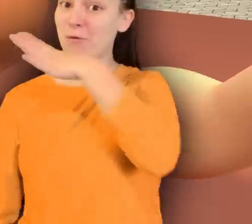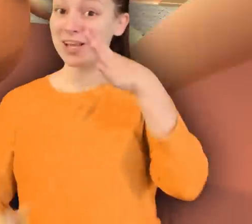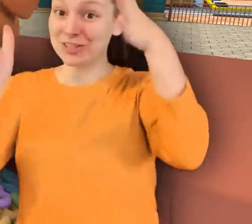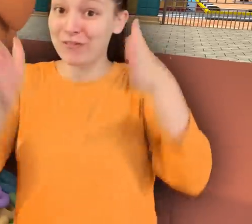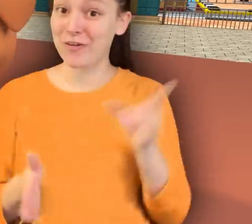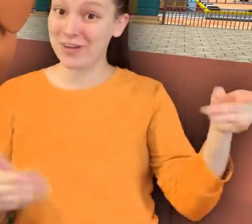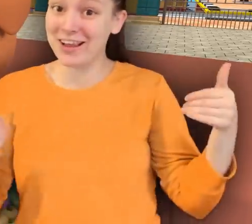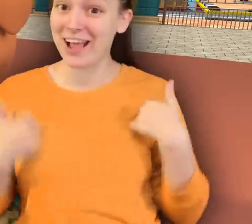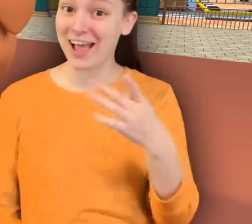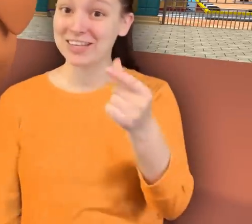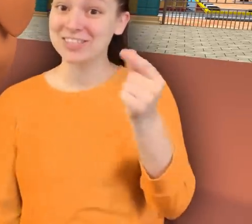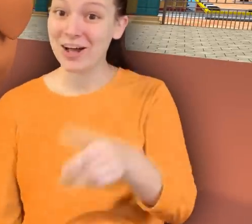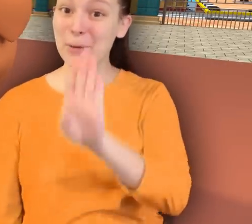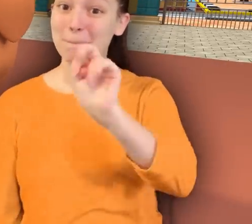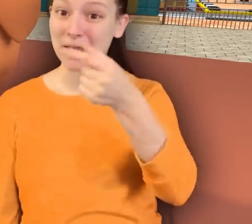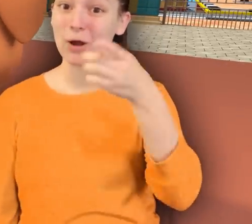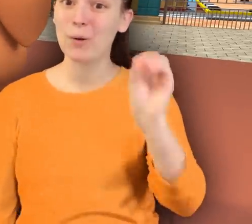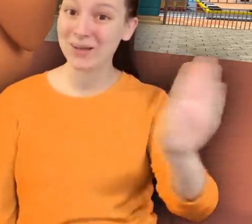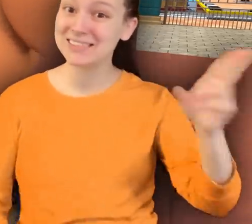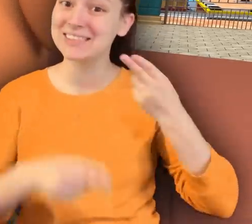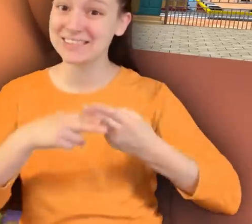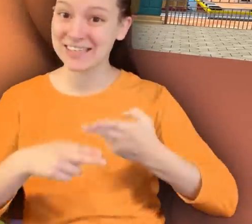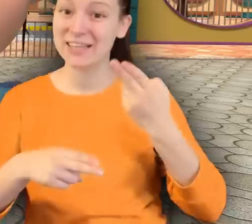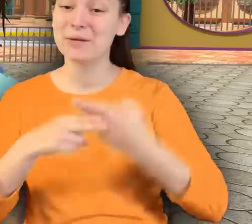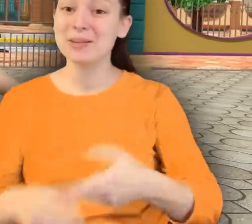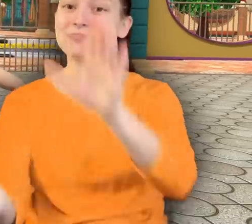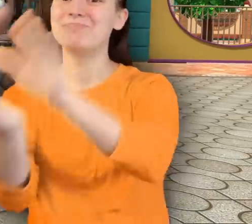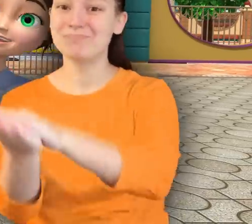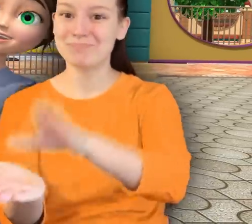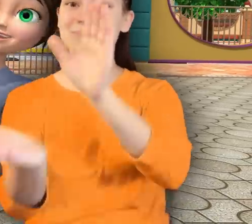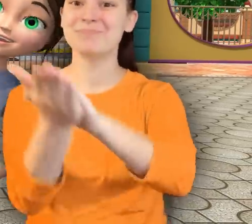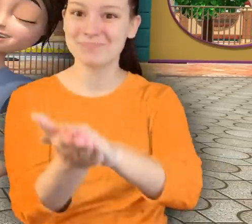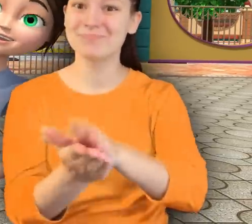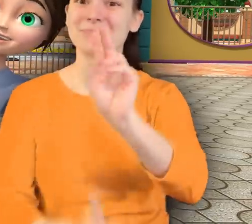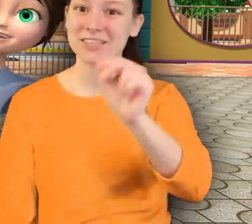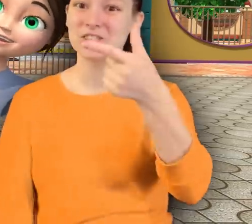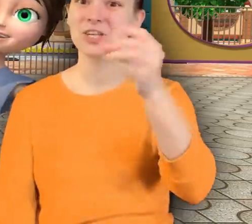there was a farmer who had a dog and Bingo was his name-o